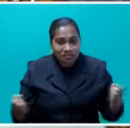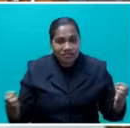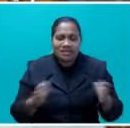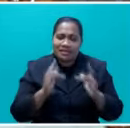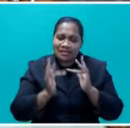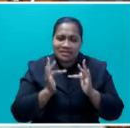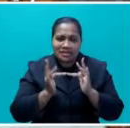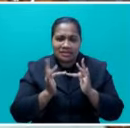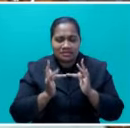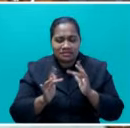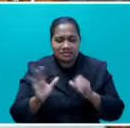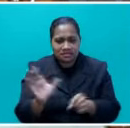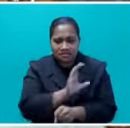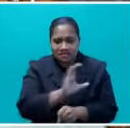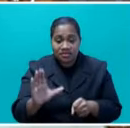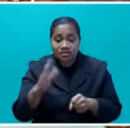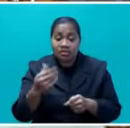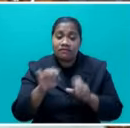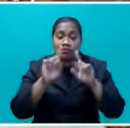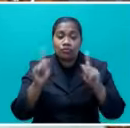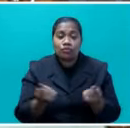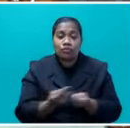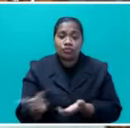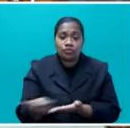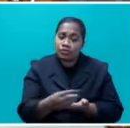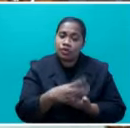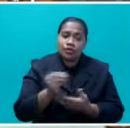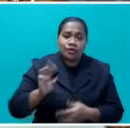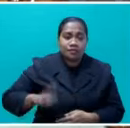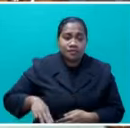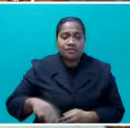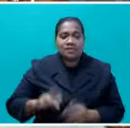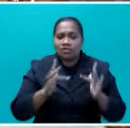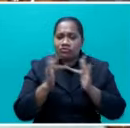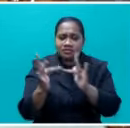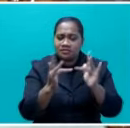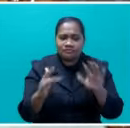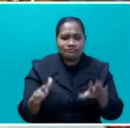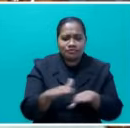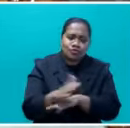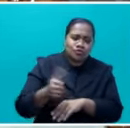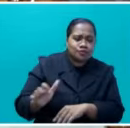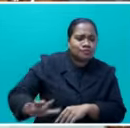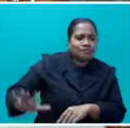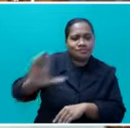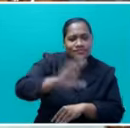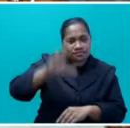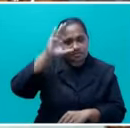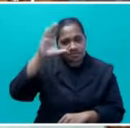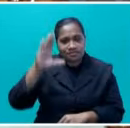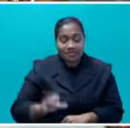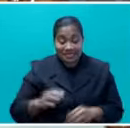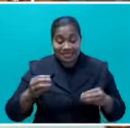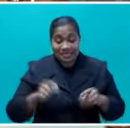companies. So it gets global data from its members and assesses connectivity coverage and usage across all countries. The difference between the two